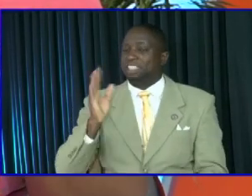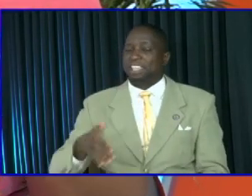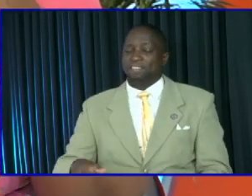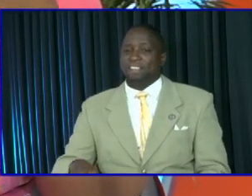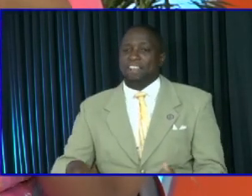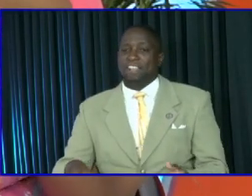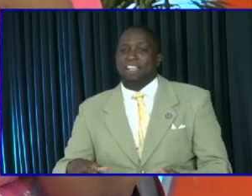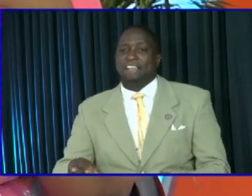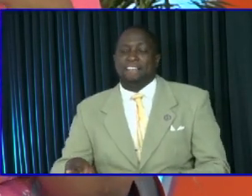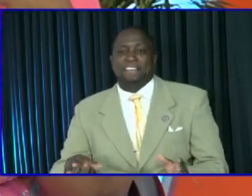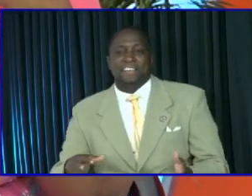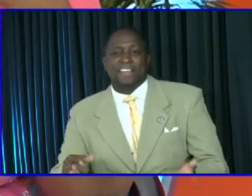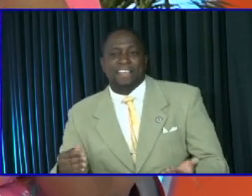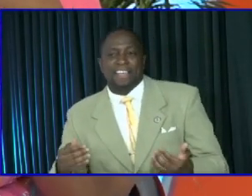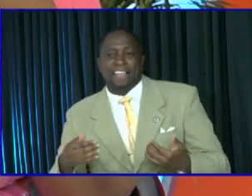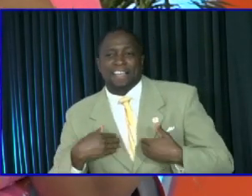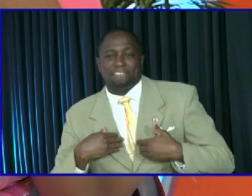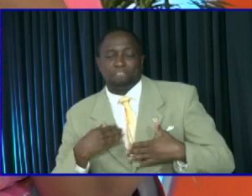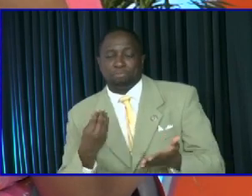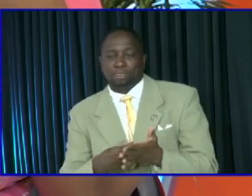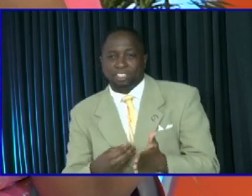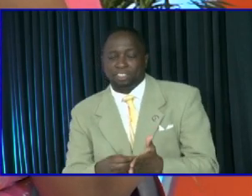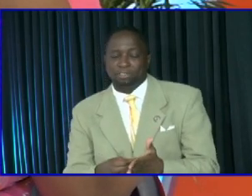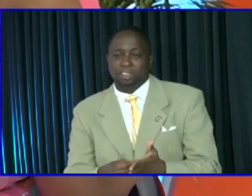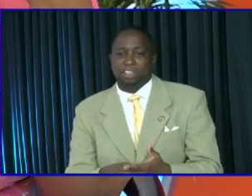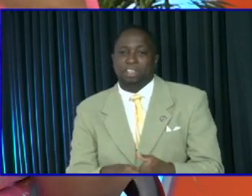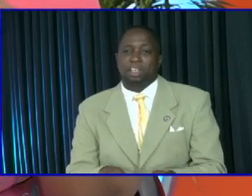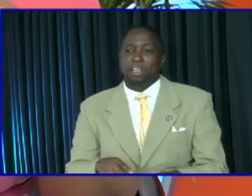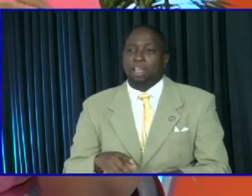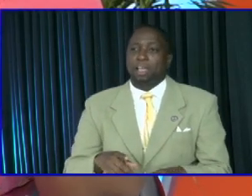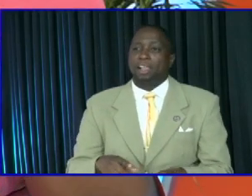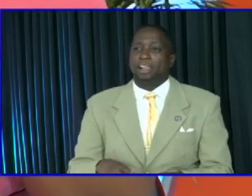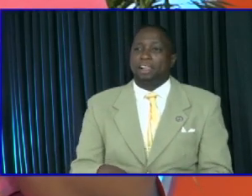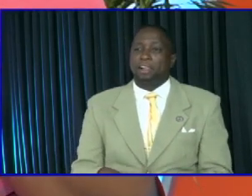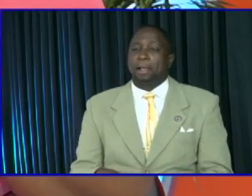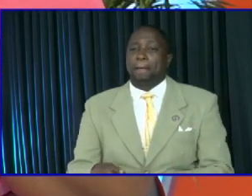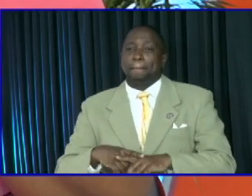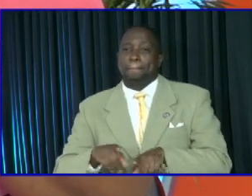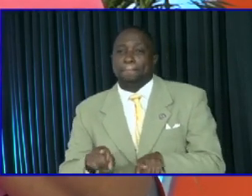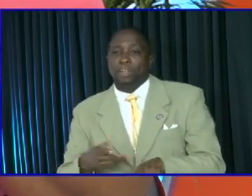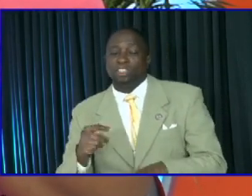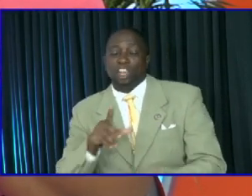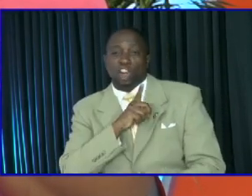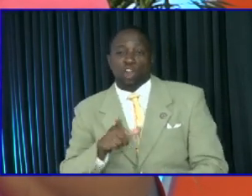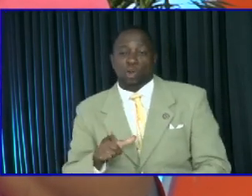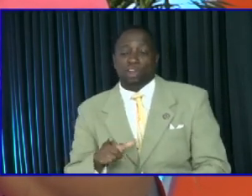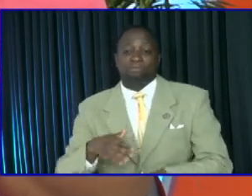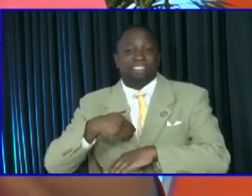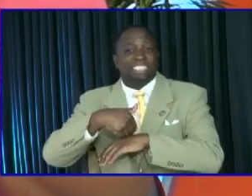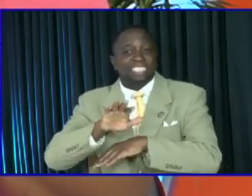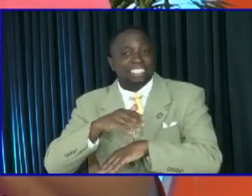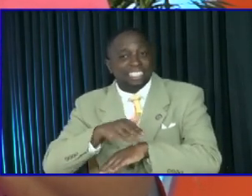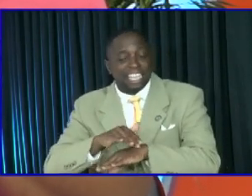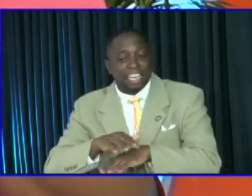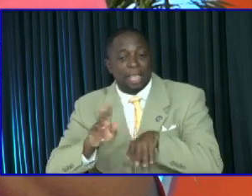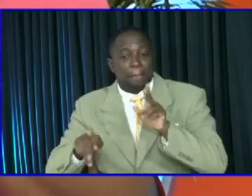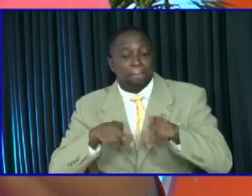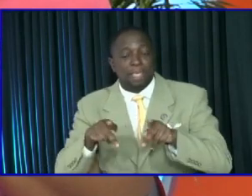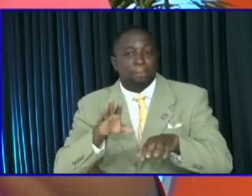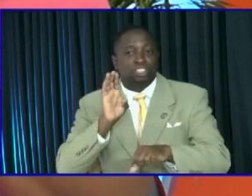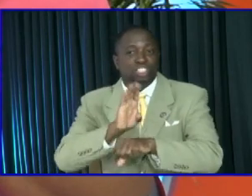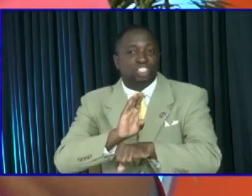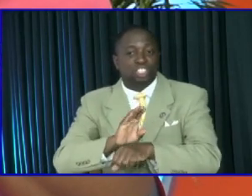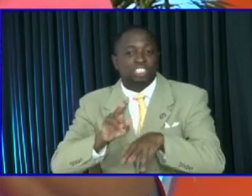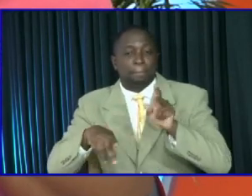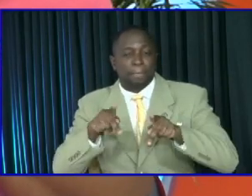then when I look, the Lord ended up sending persons, my church members and other persons,